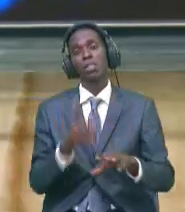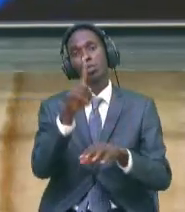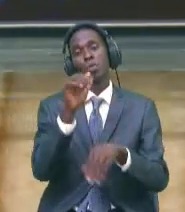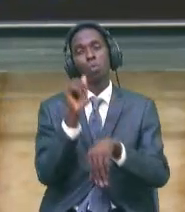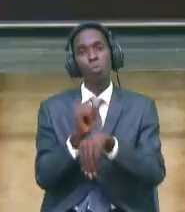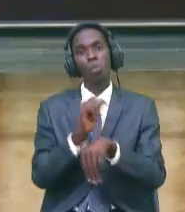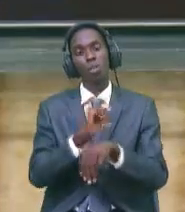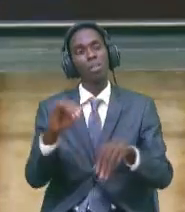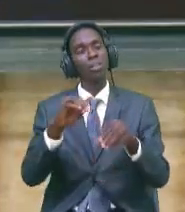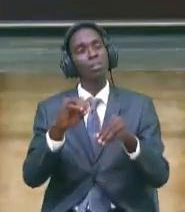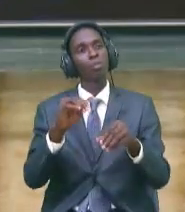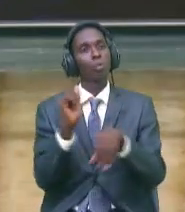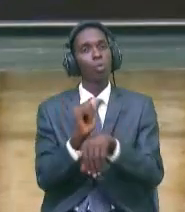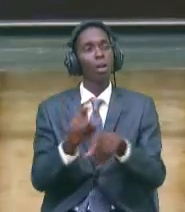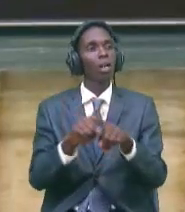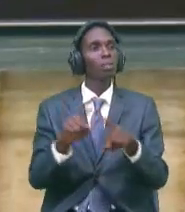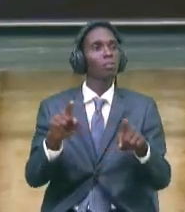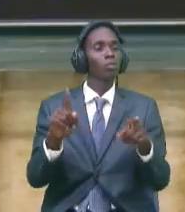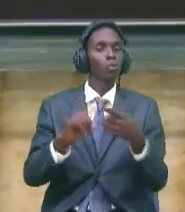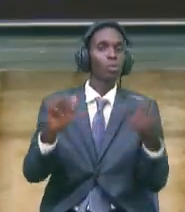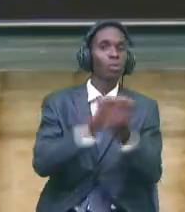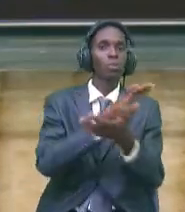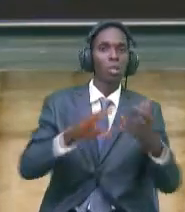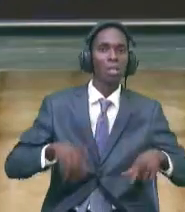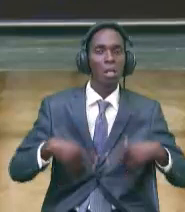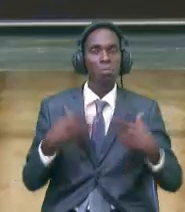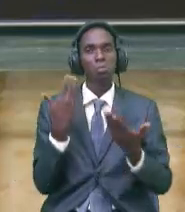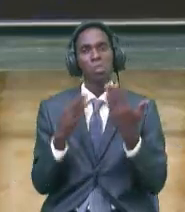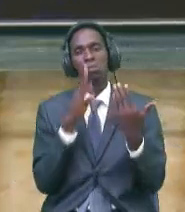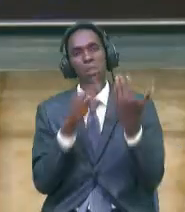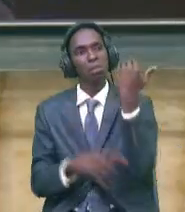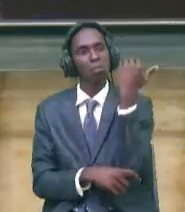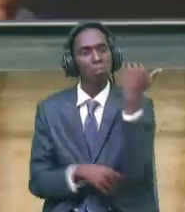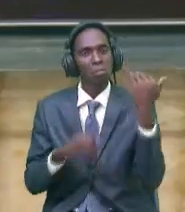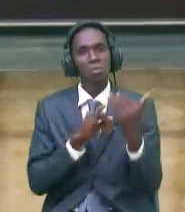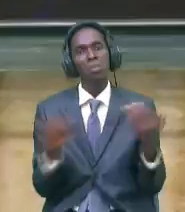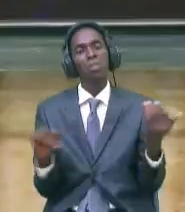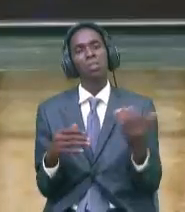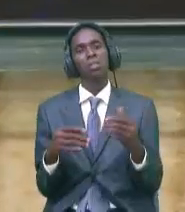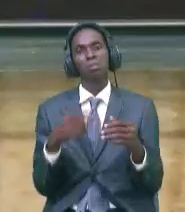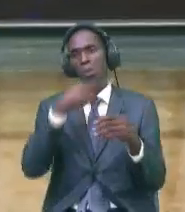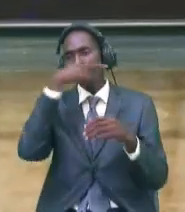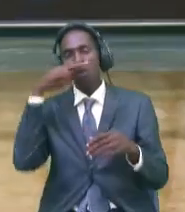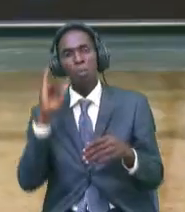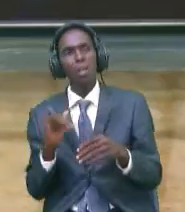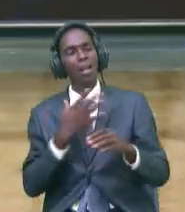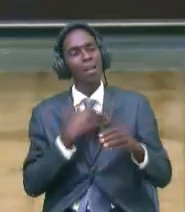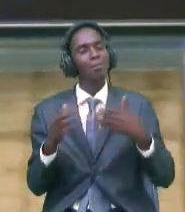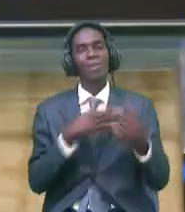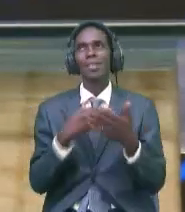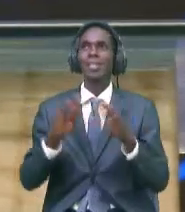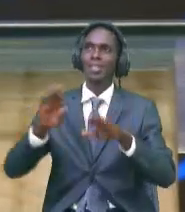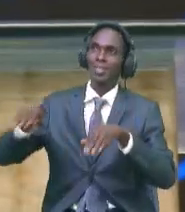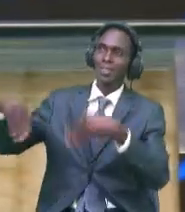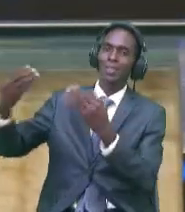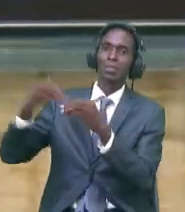is destroying lives, and you are maybe stealing or whatever, and then you're giving something, you are not righteous, that one doesn't have